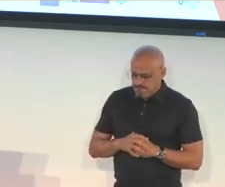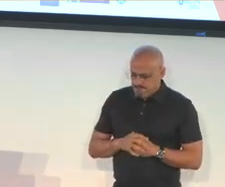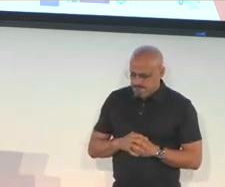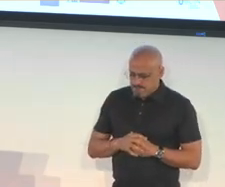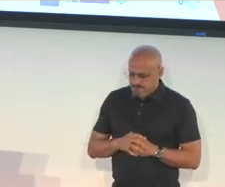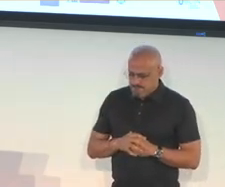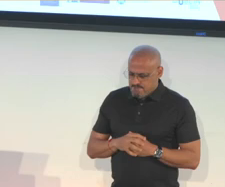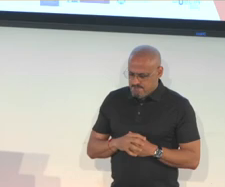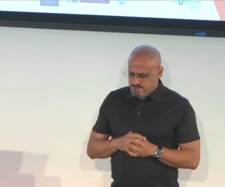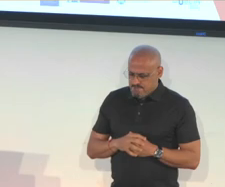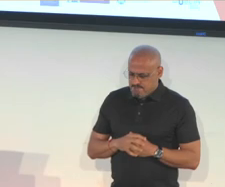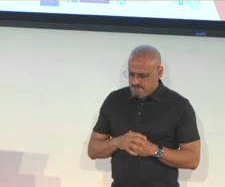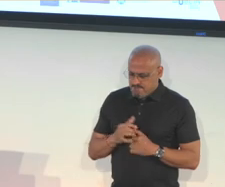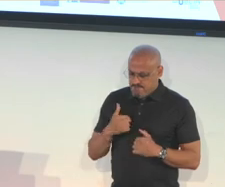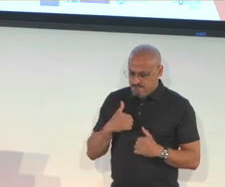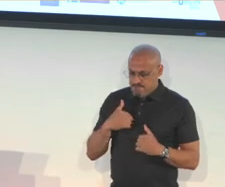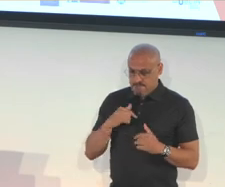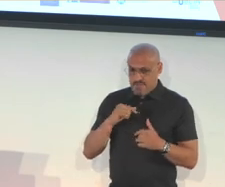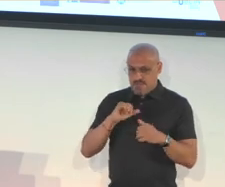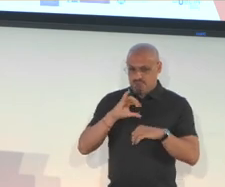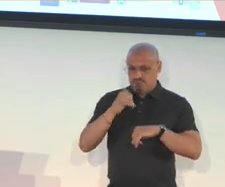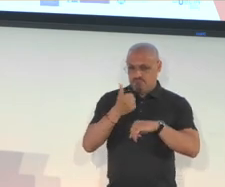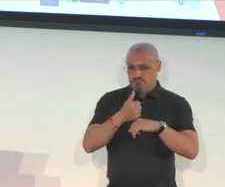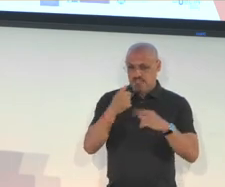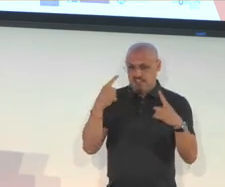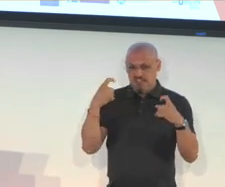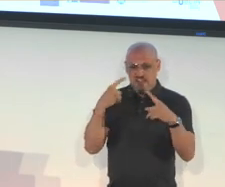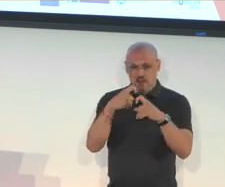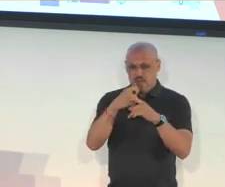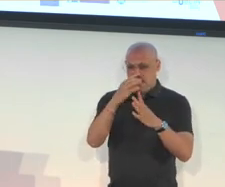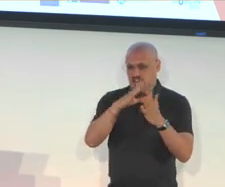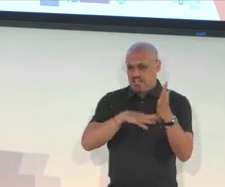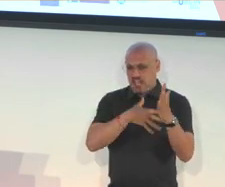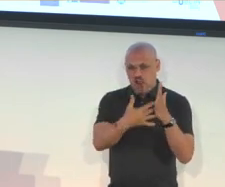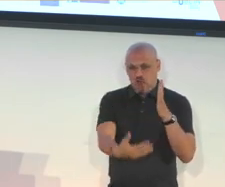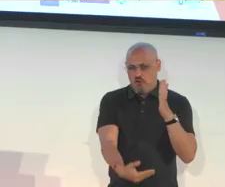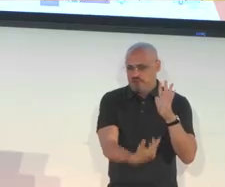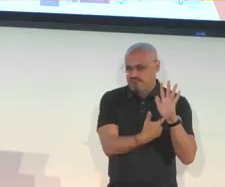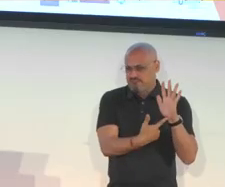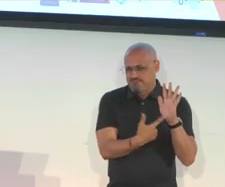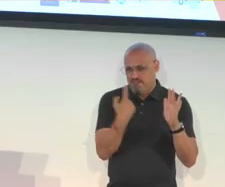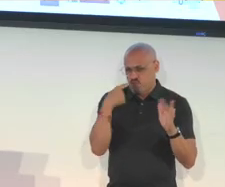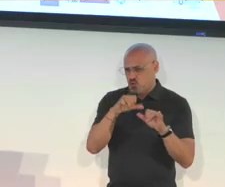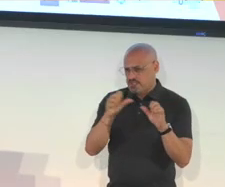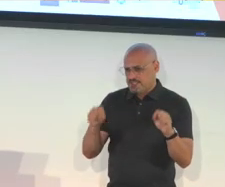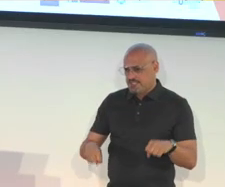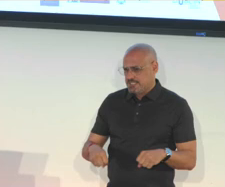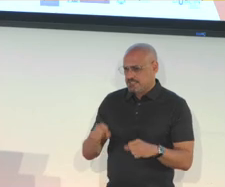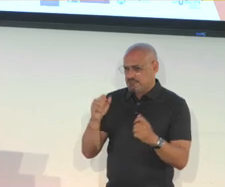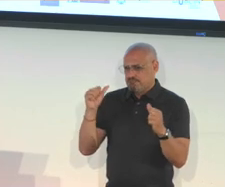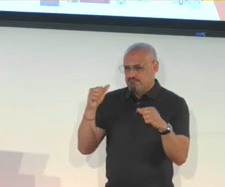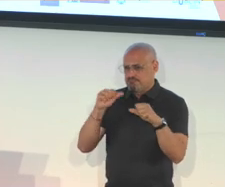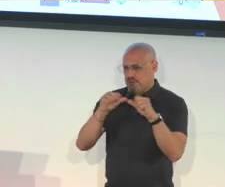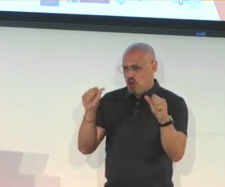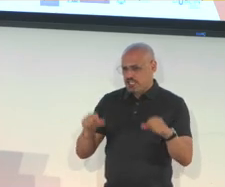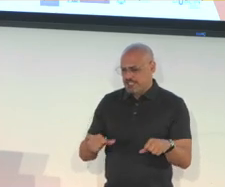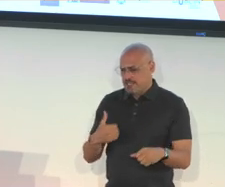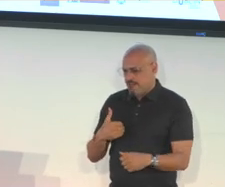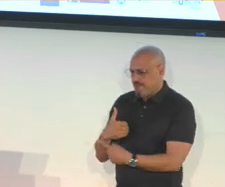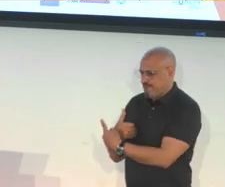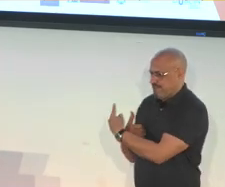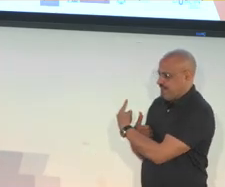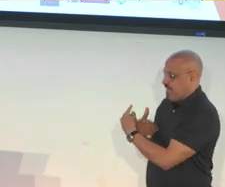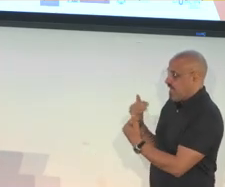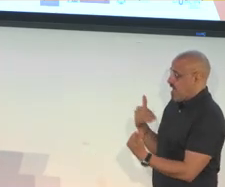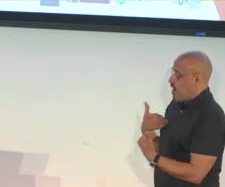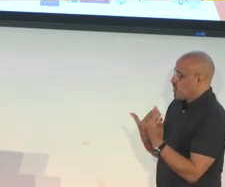I created this complicated diagram of a system architecture. I would